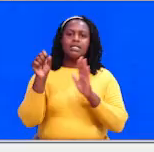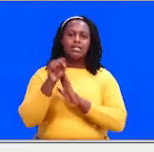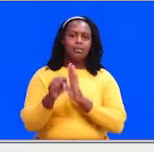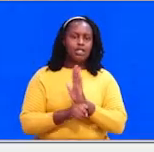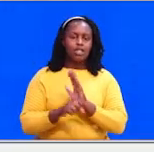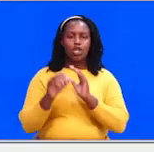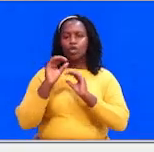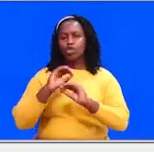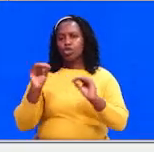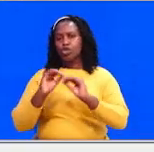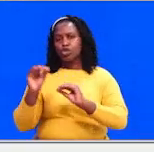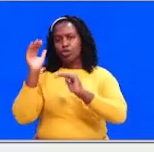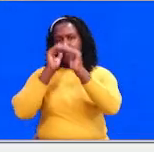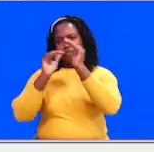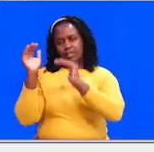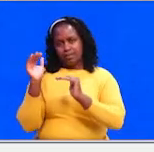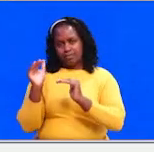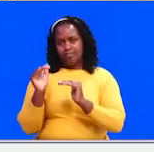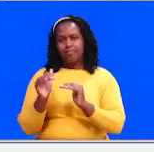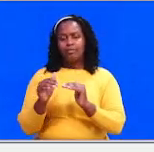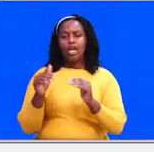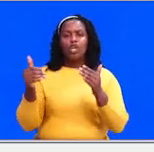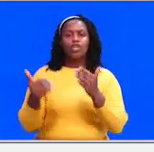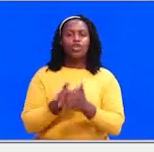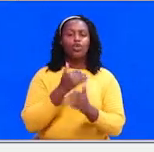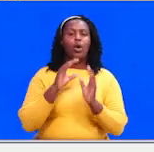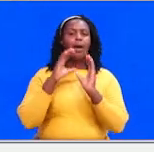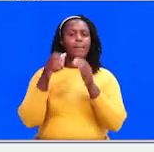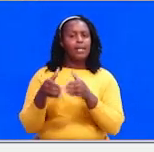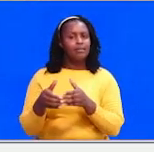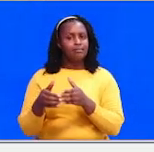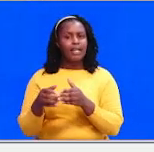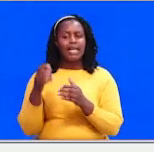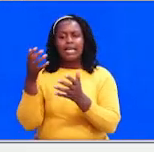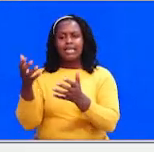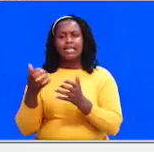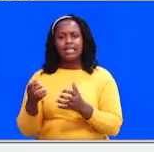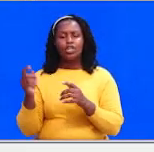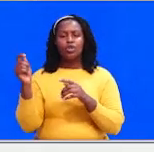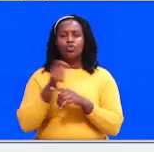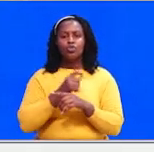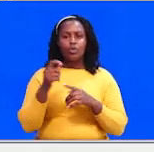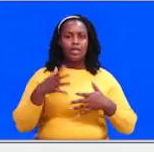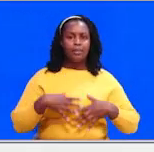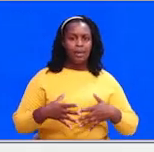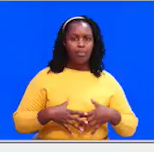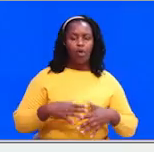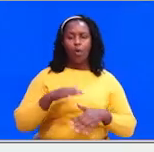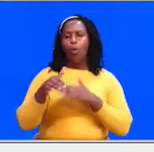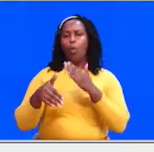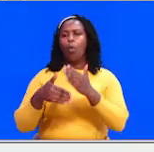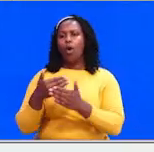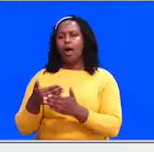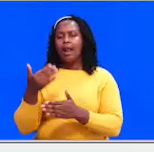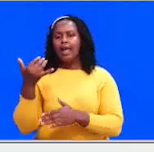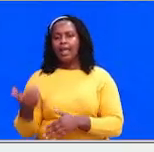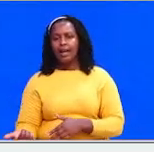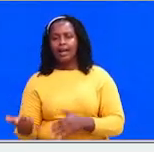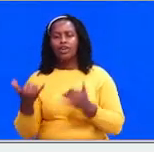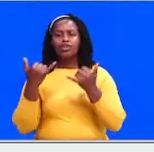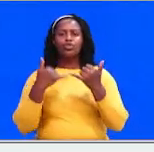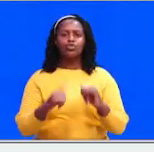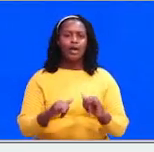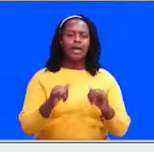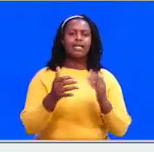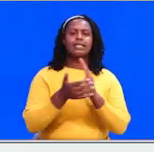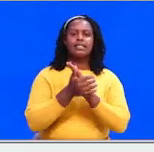So it's a new company, and you also have to spend time training people that you're trying to hire. We are all young, so you're trying to sell, you're